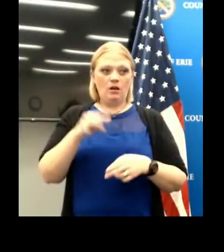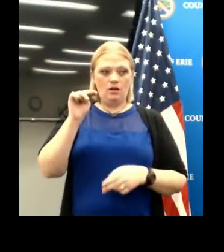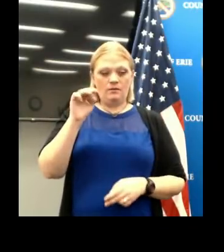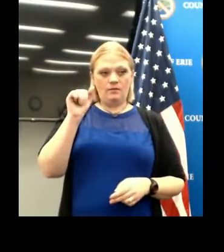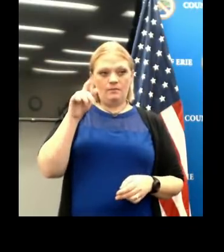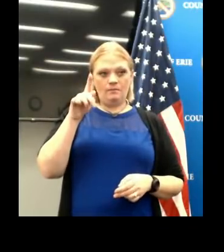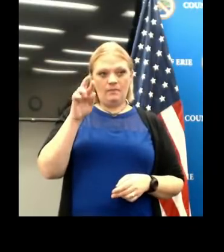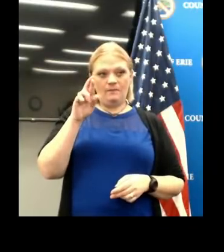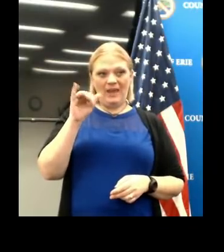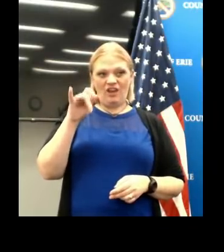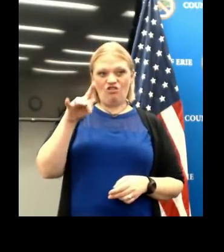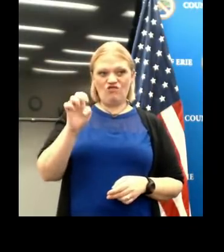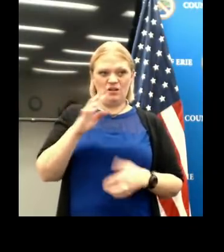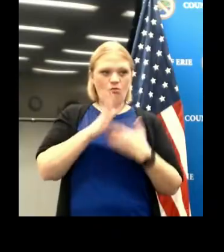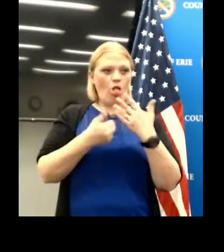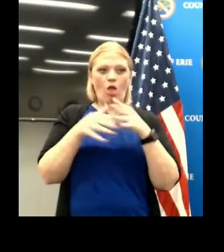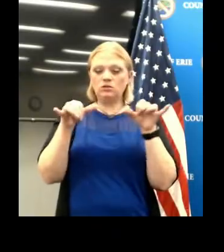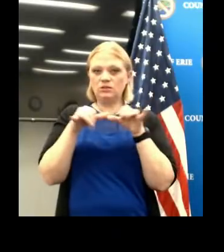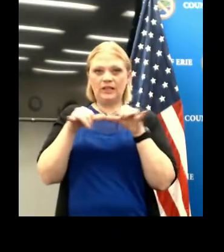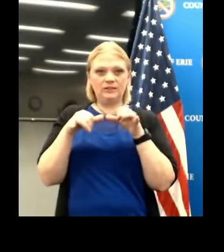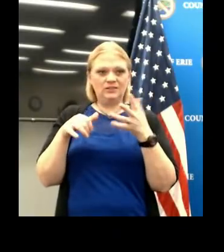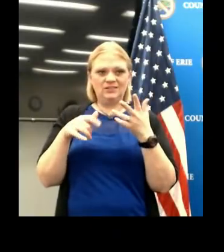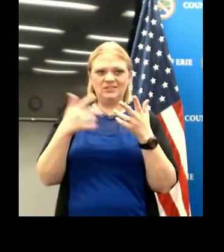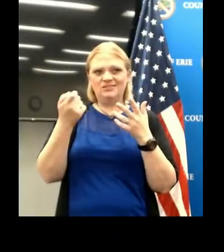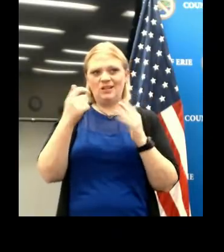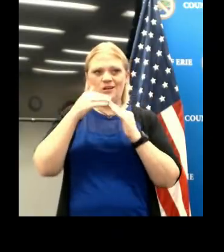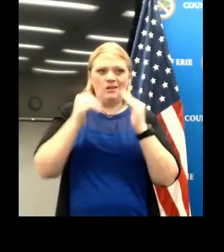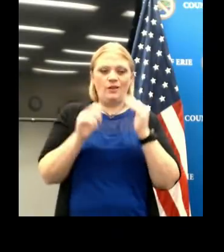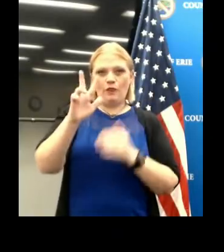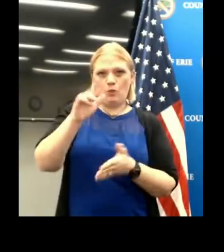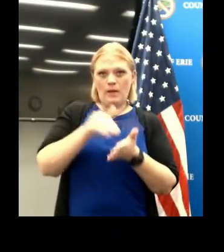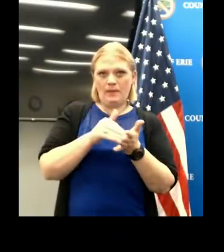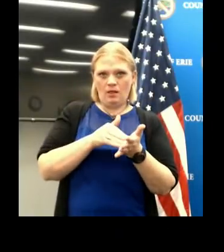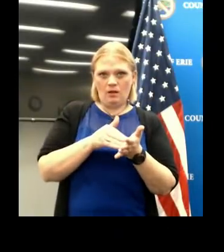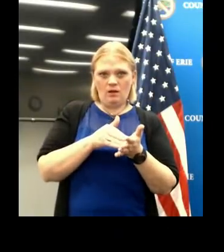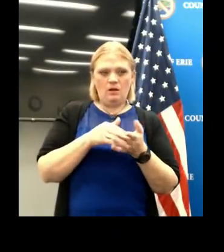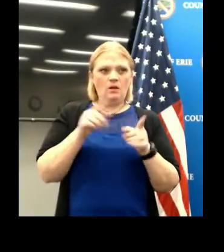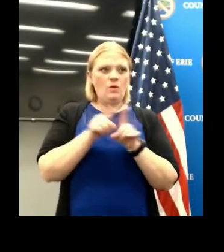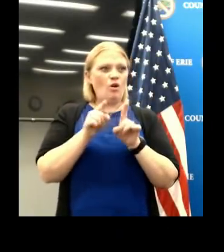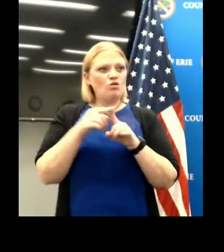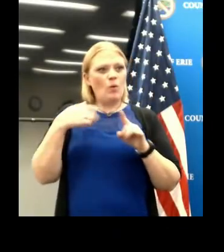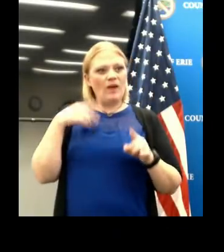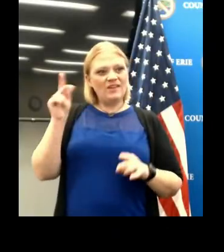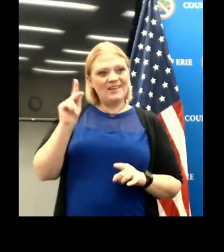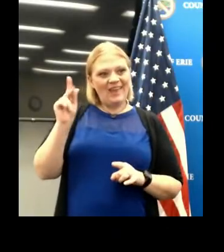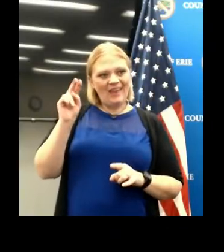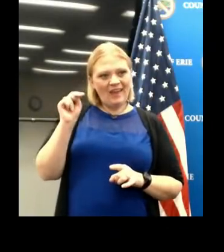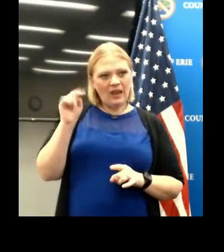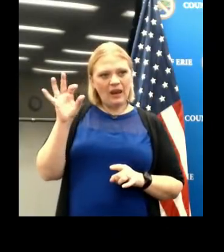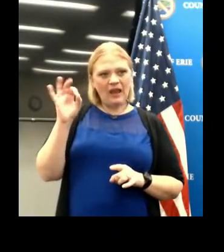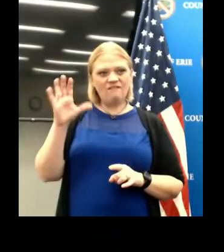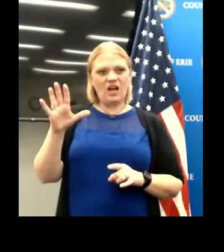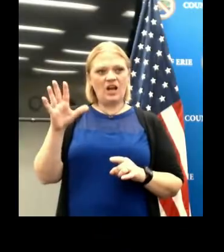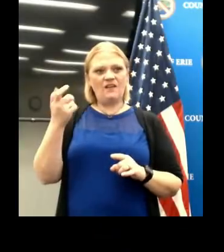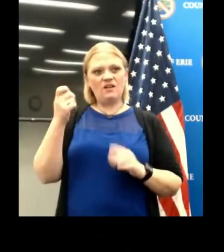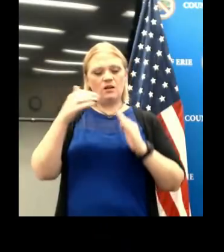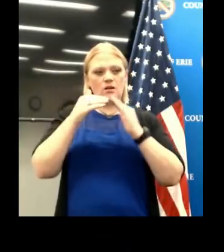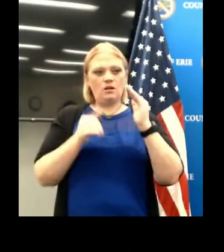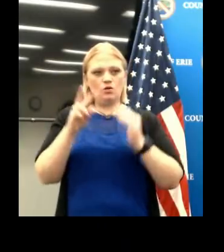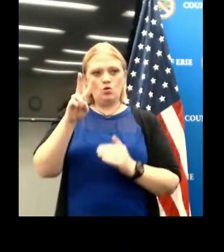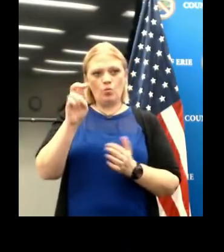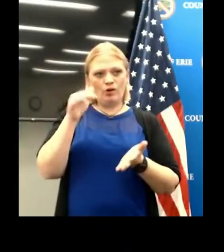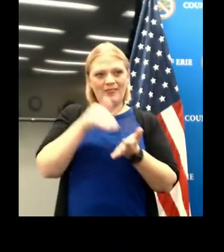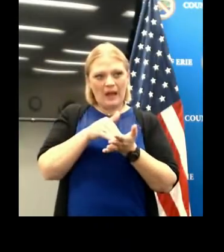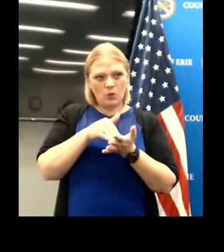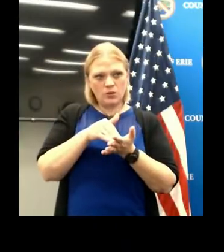Macrete. All sizes combined, it's a little less than 3 million. We also have the KN95. We have a little less than 200,000